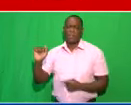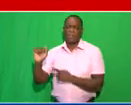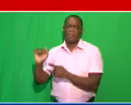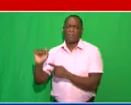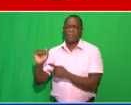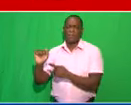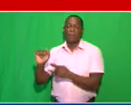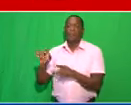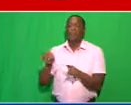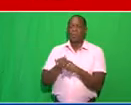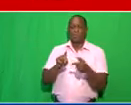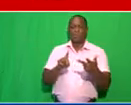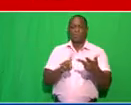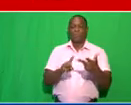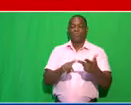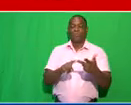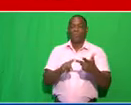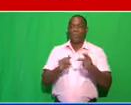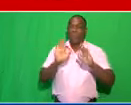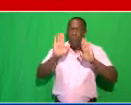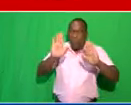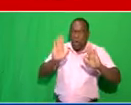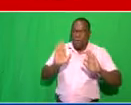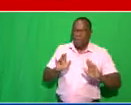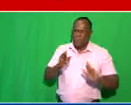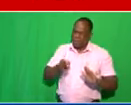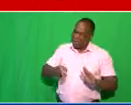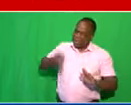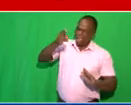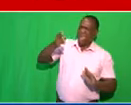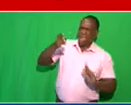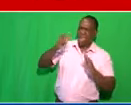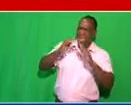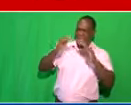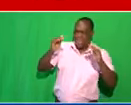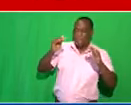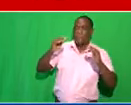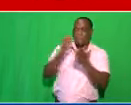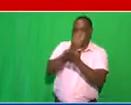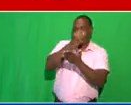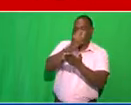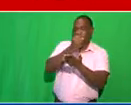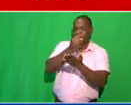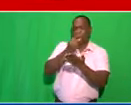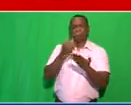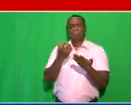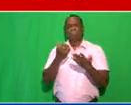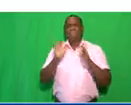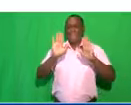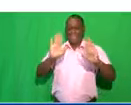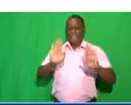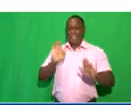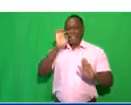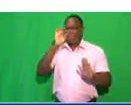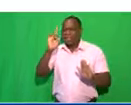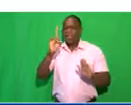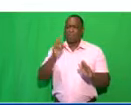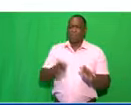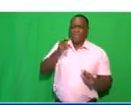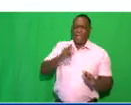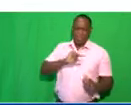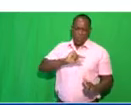excellence. And excellence here has to be discussed in the context of what is excellent education and what is high quality